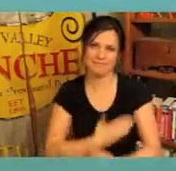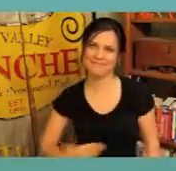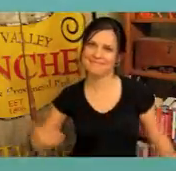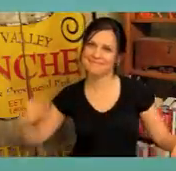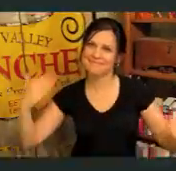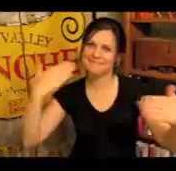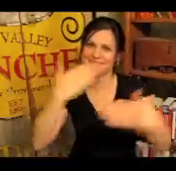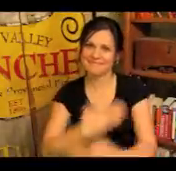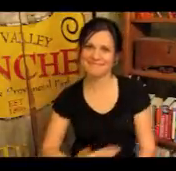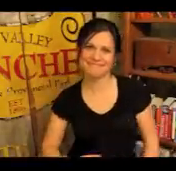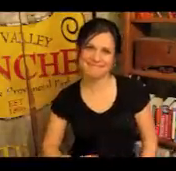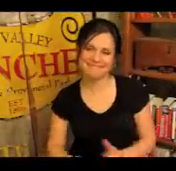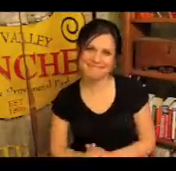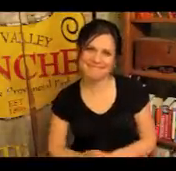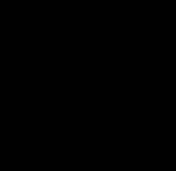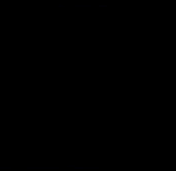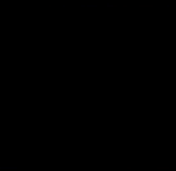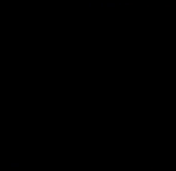live.